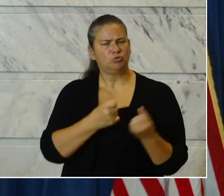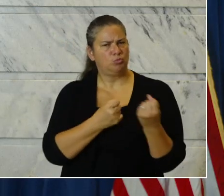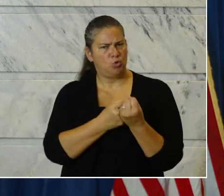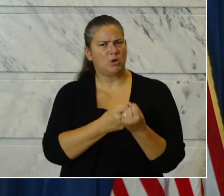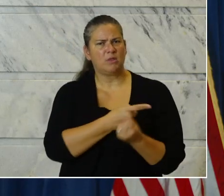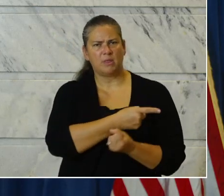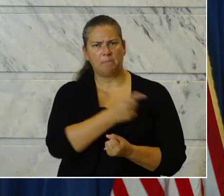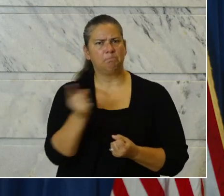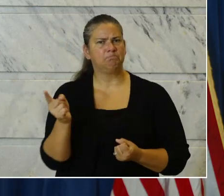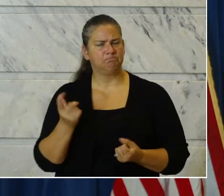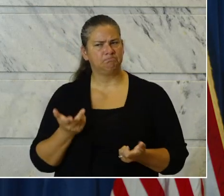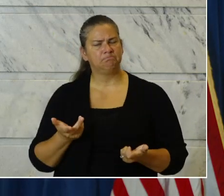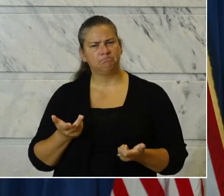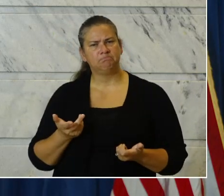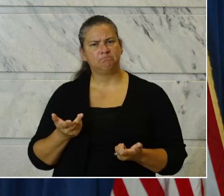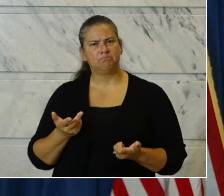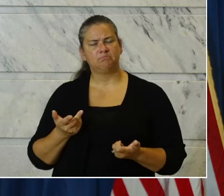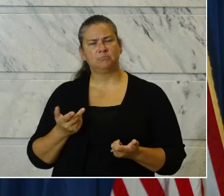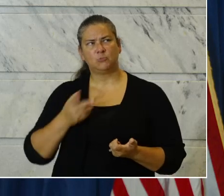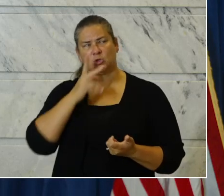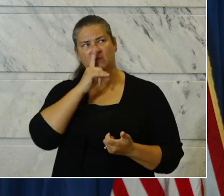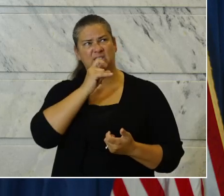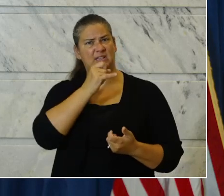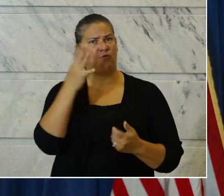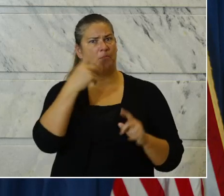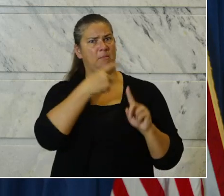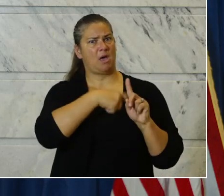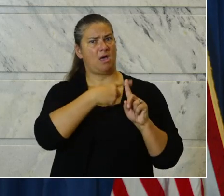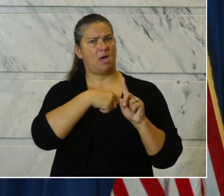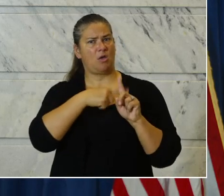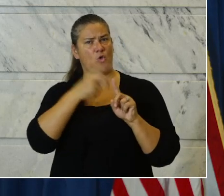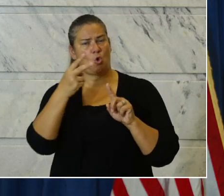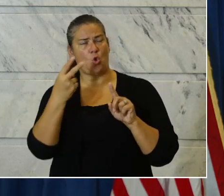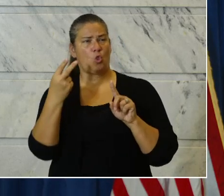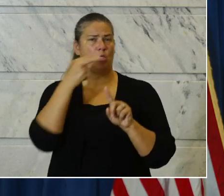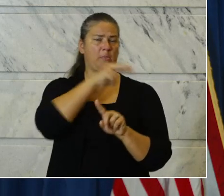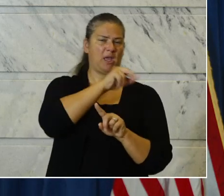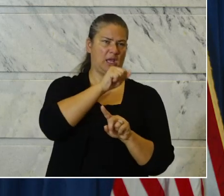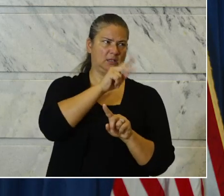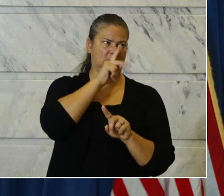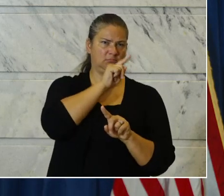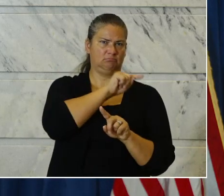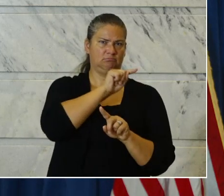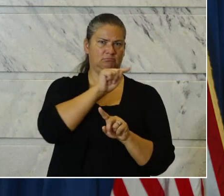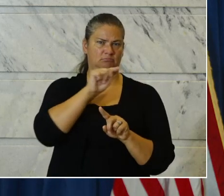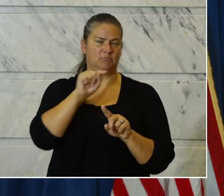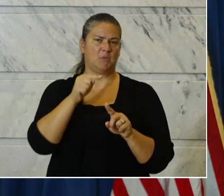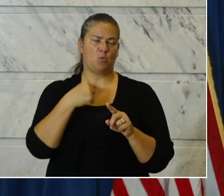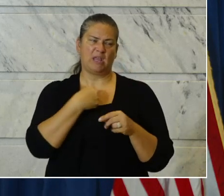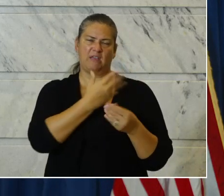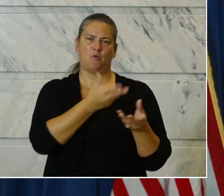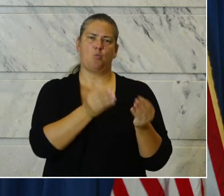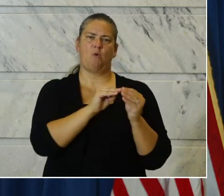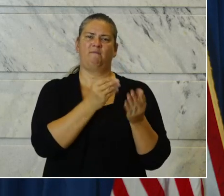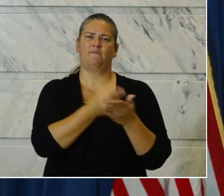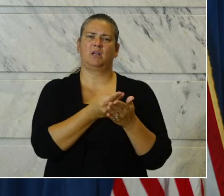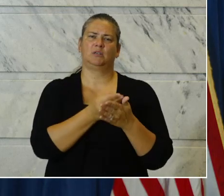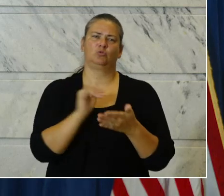care. And when you actually look across months, you can see that we have actually been providing more funding as well.